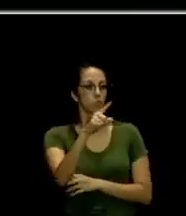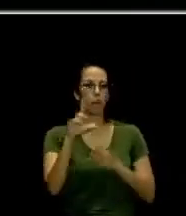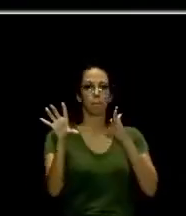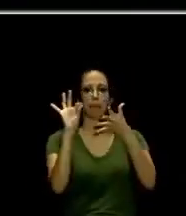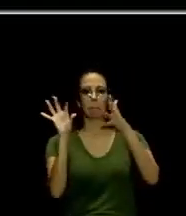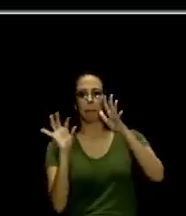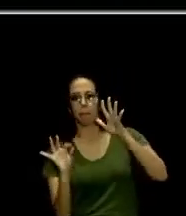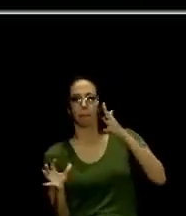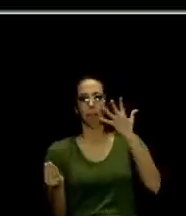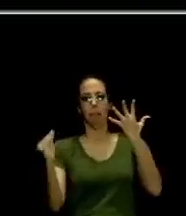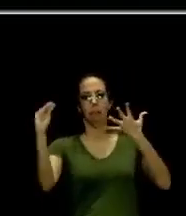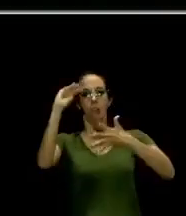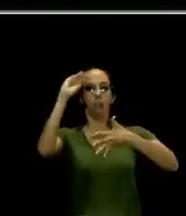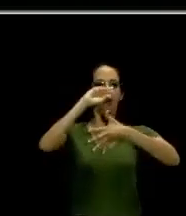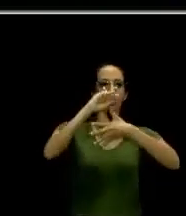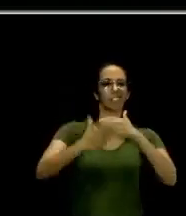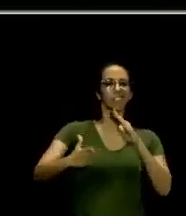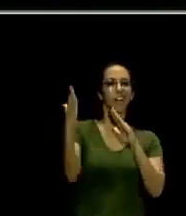applause.